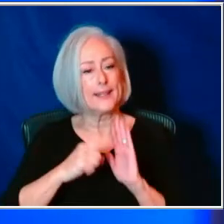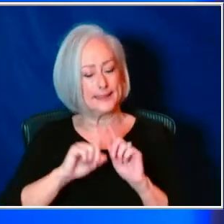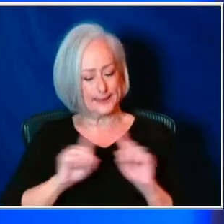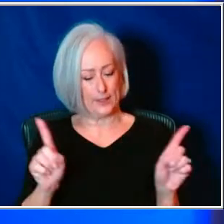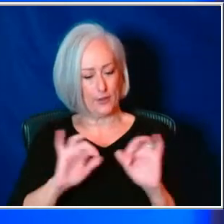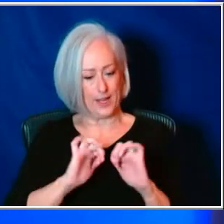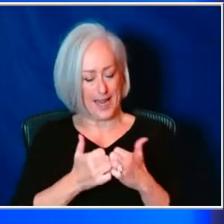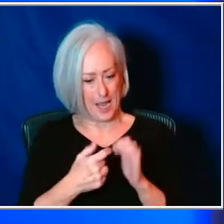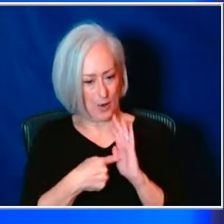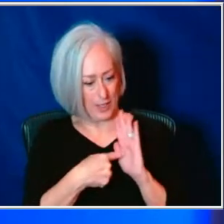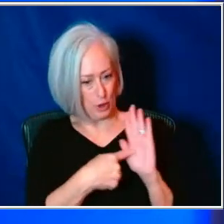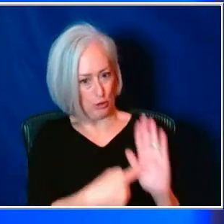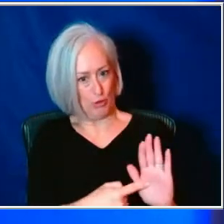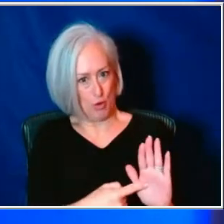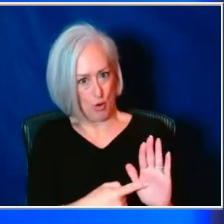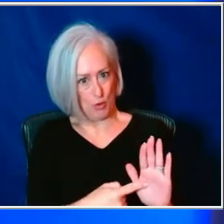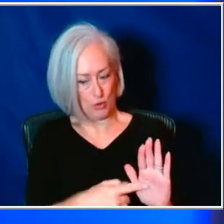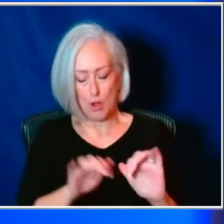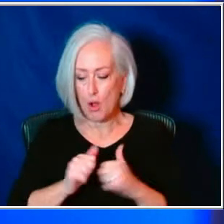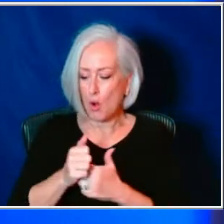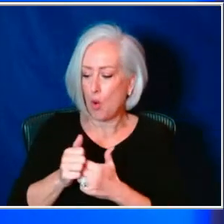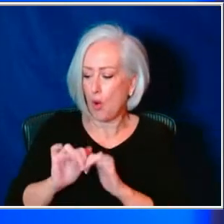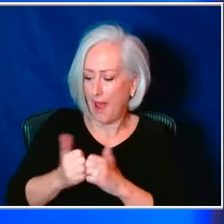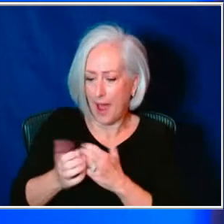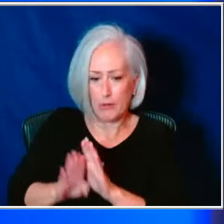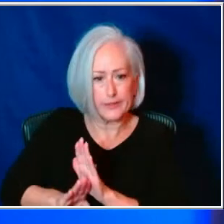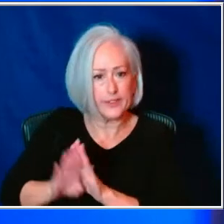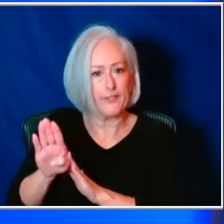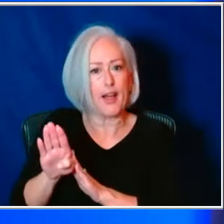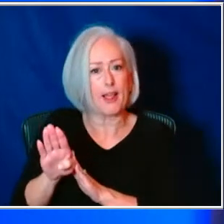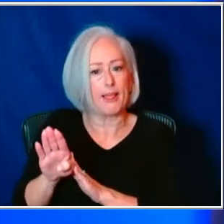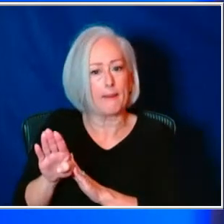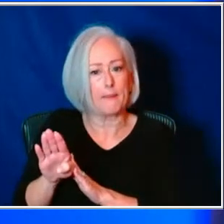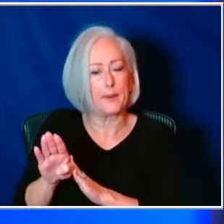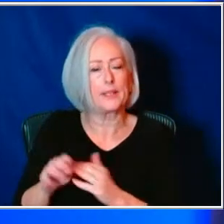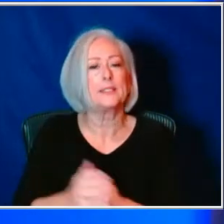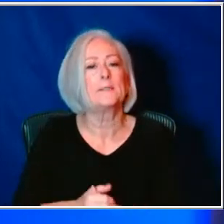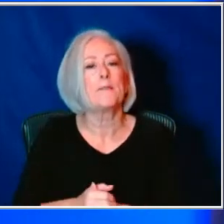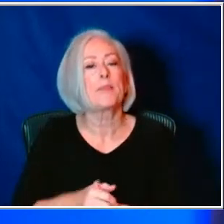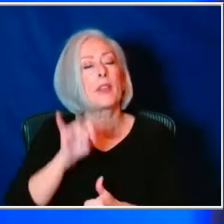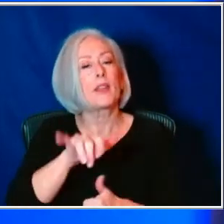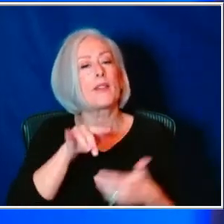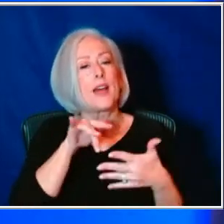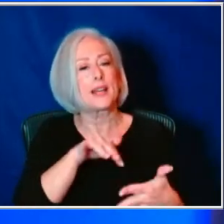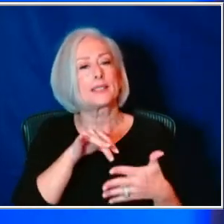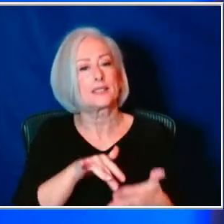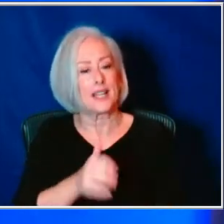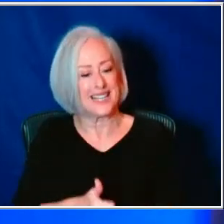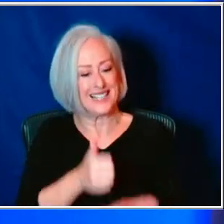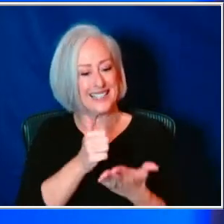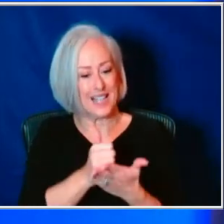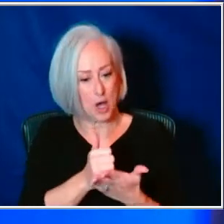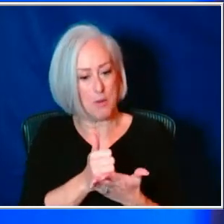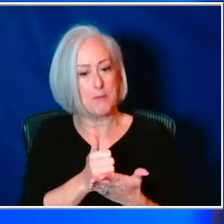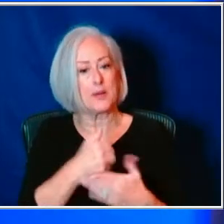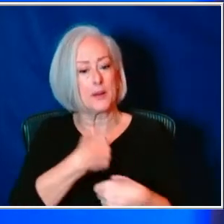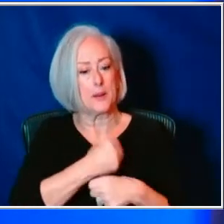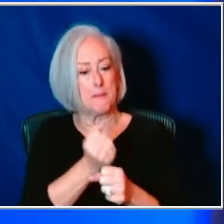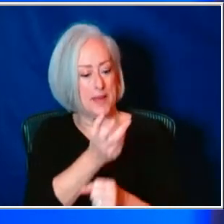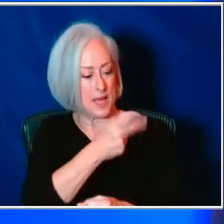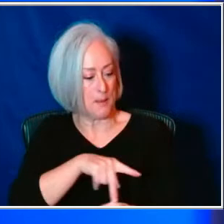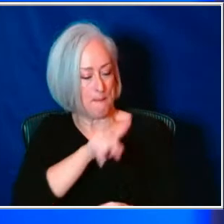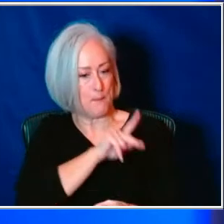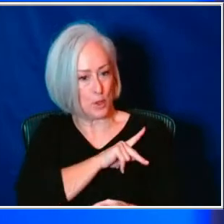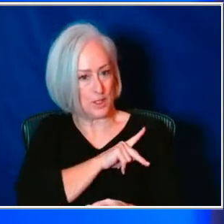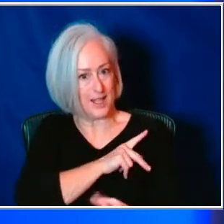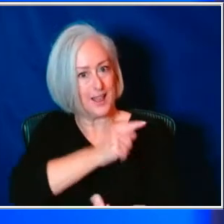in our population. And so the study is aimed at trying to personalize pain treatments for patients with